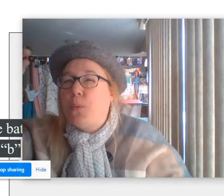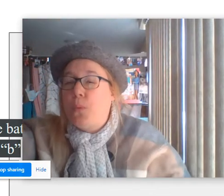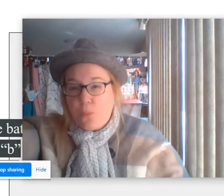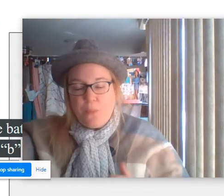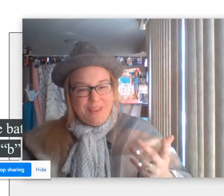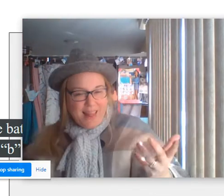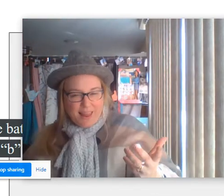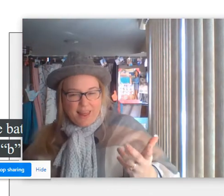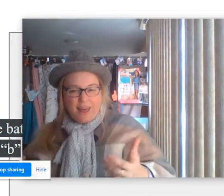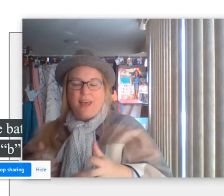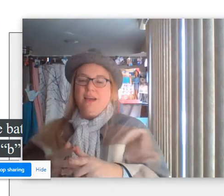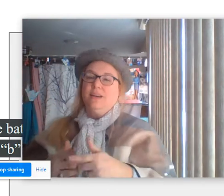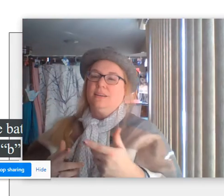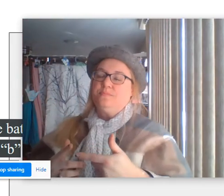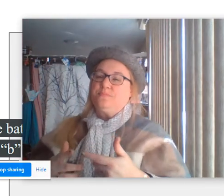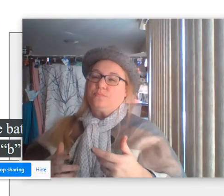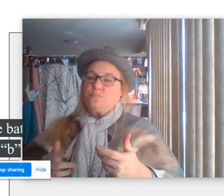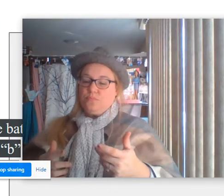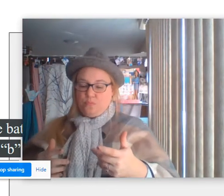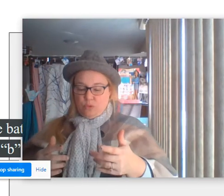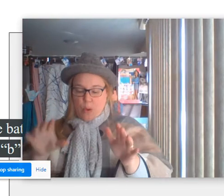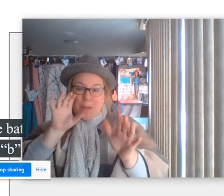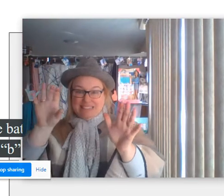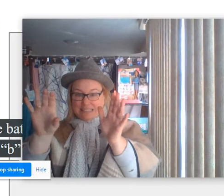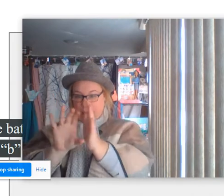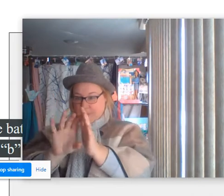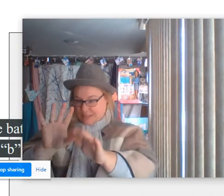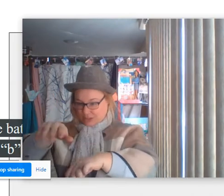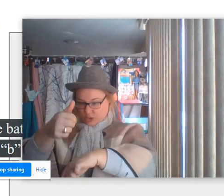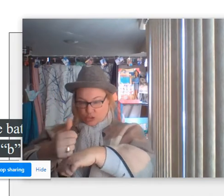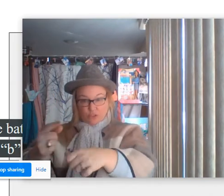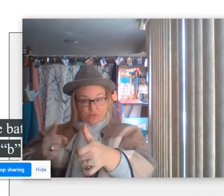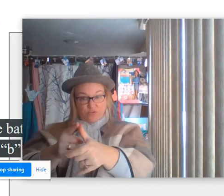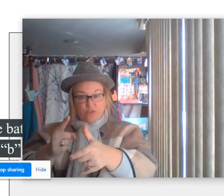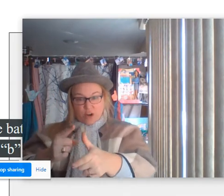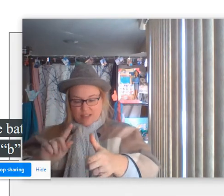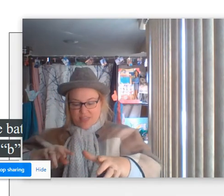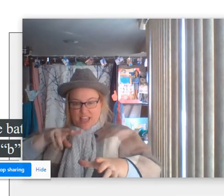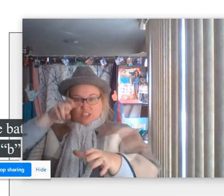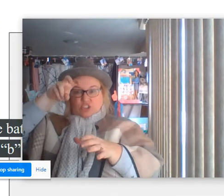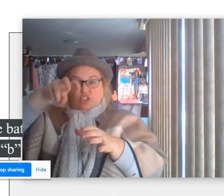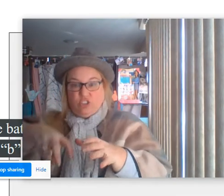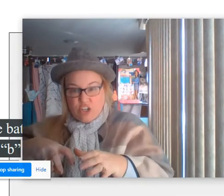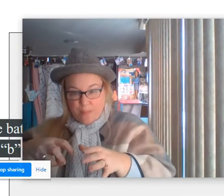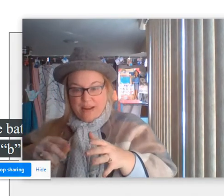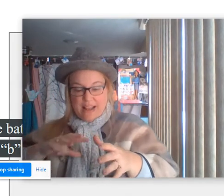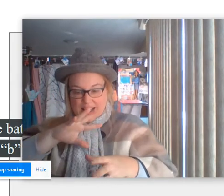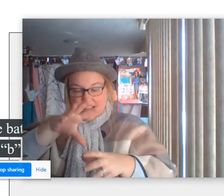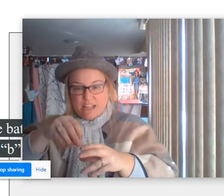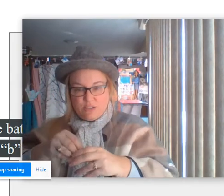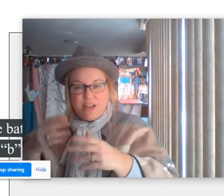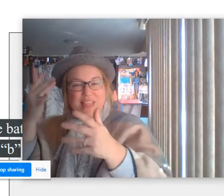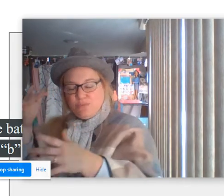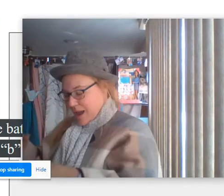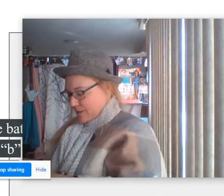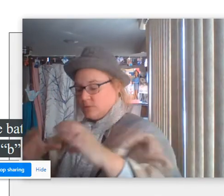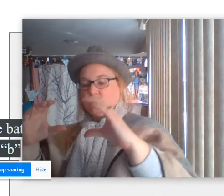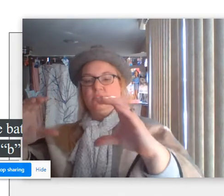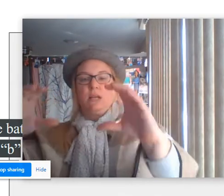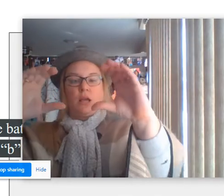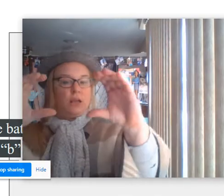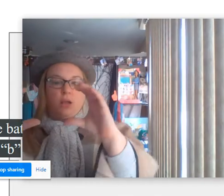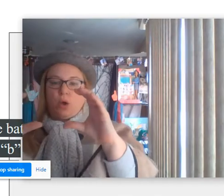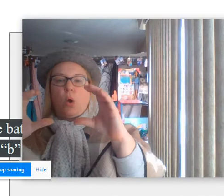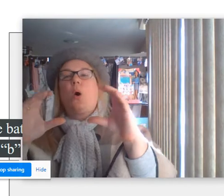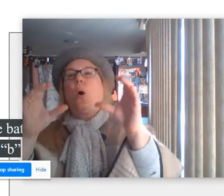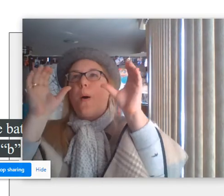at first and then interacting with the surroundings. That's why grabbing that chunky C and putting it to my eye, that hand shapes, that